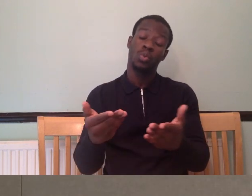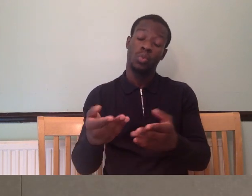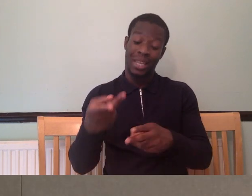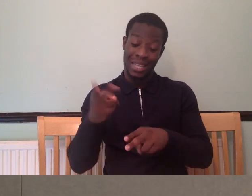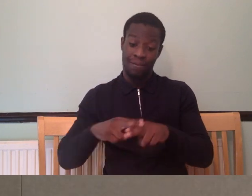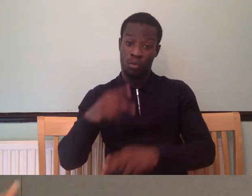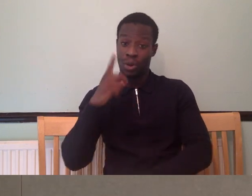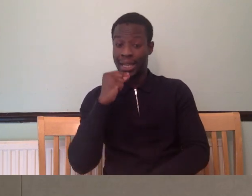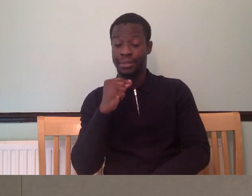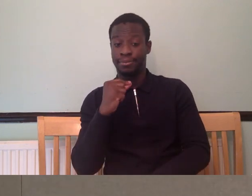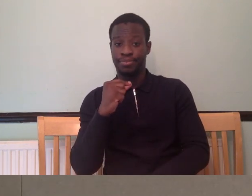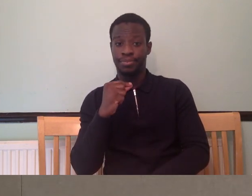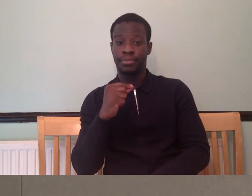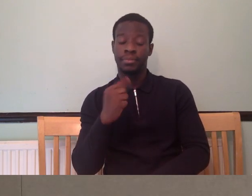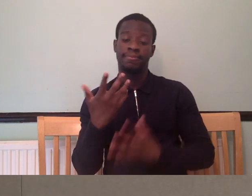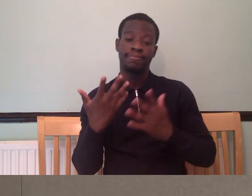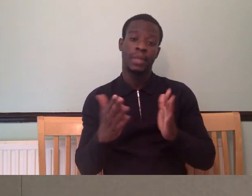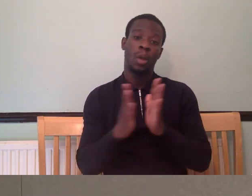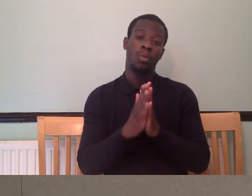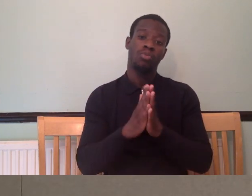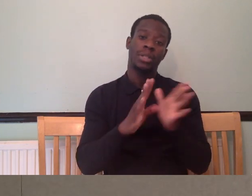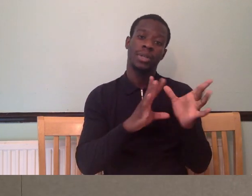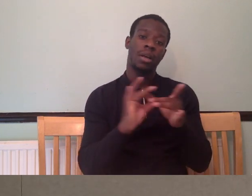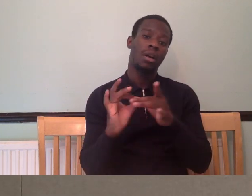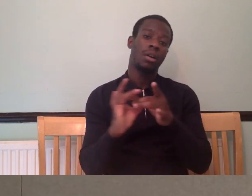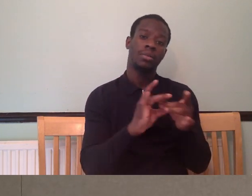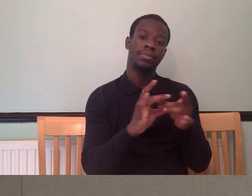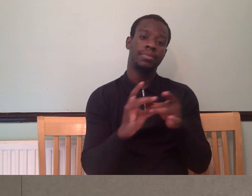able. Let's pray together.